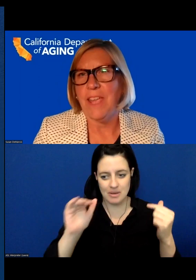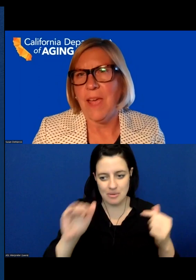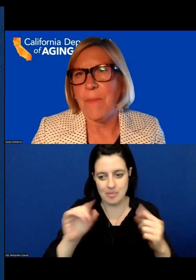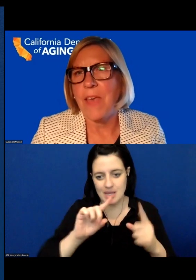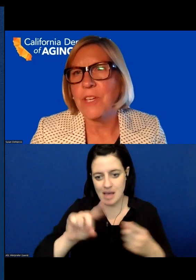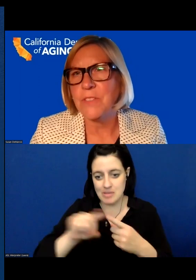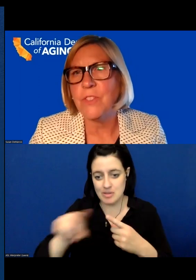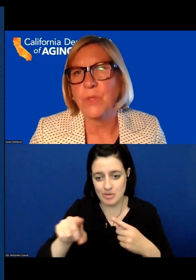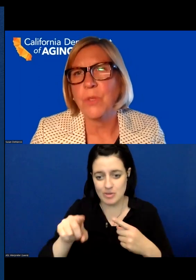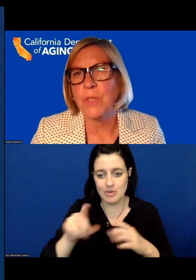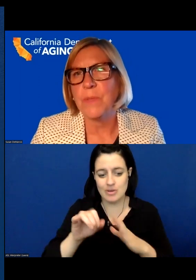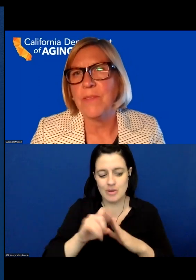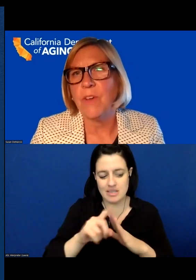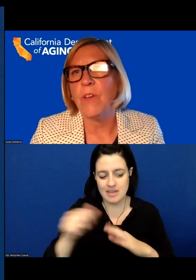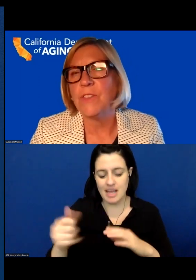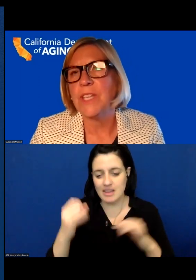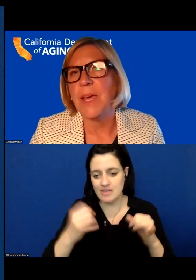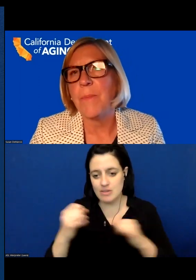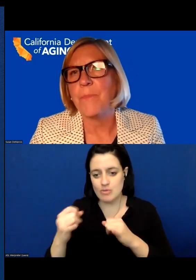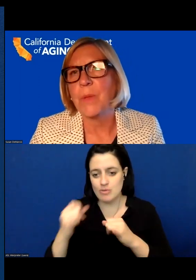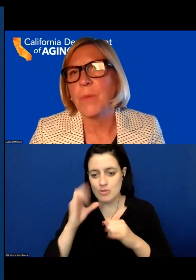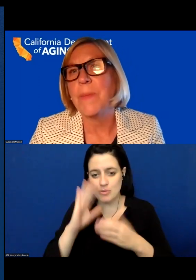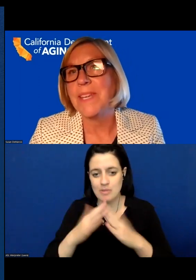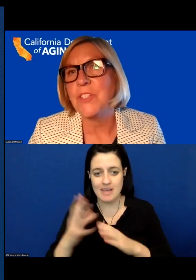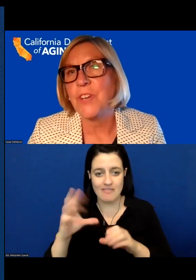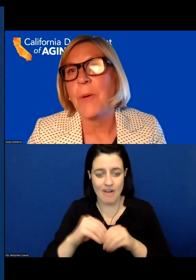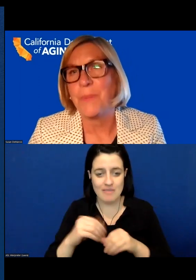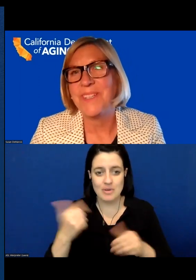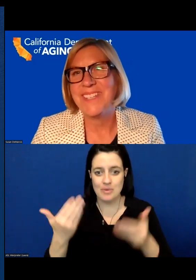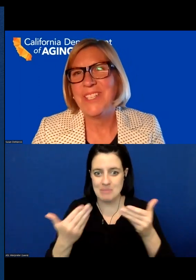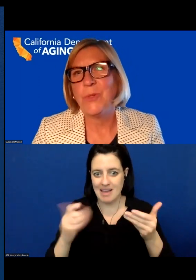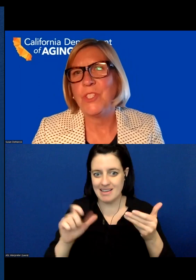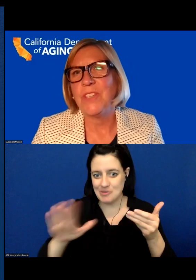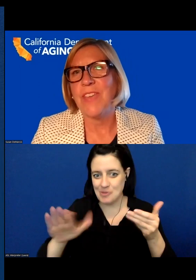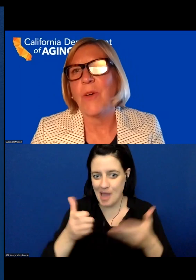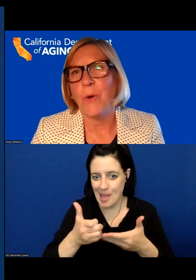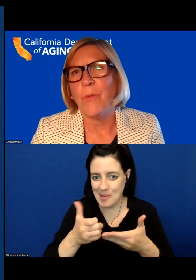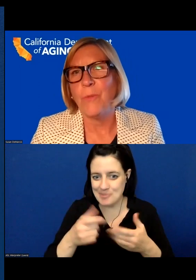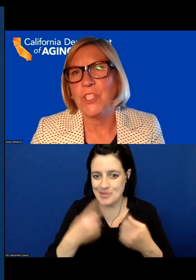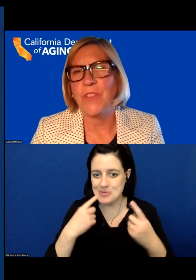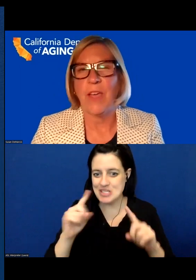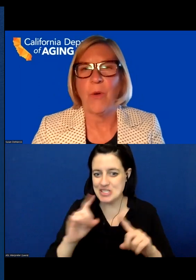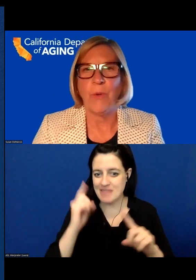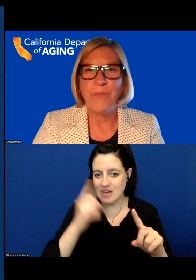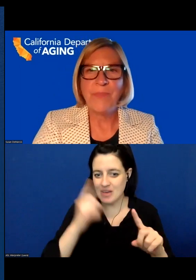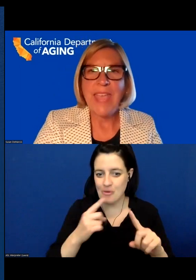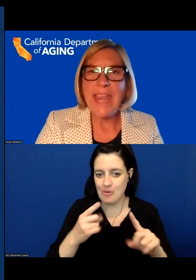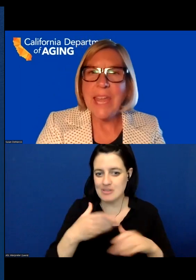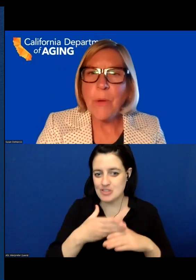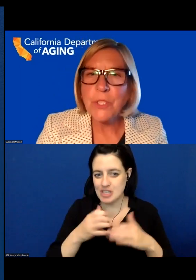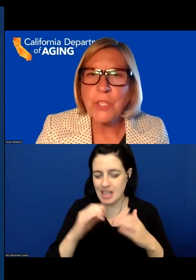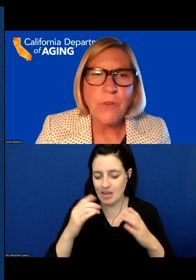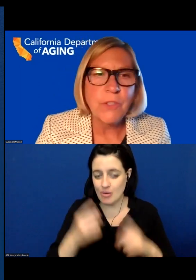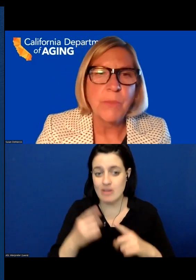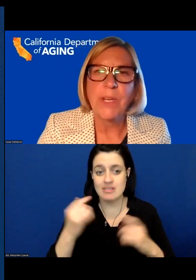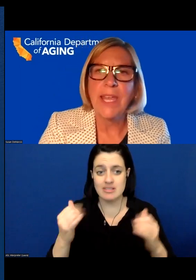identify other individuals who could be involved. We may need your help to achieve that goal. We share that goal. And now